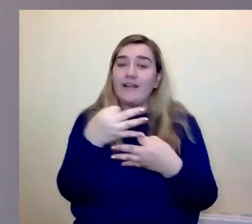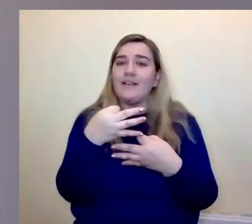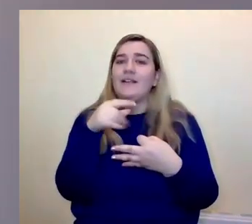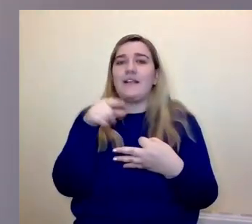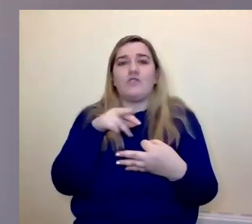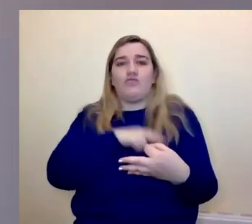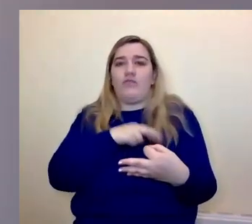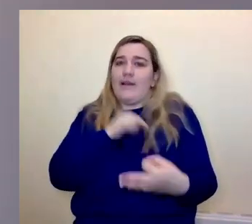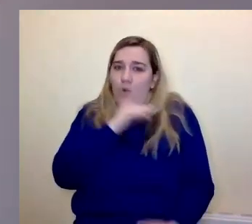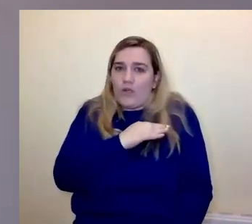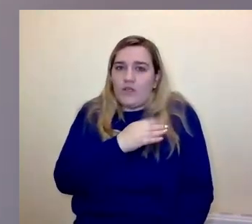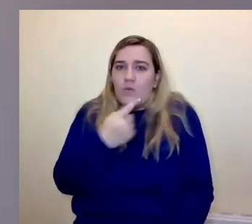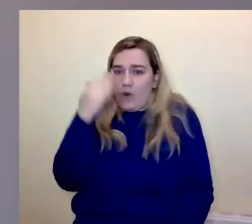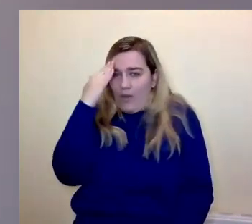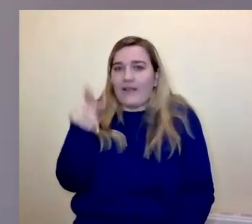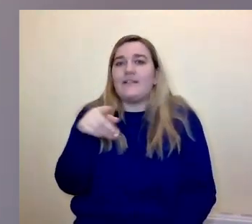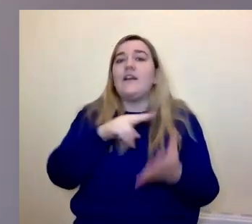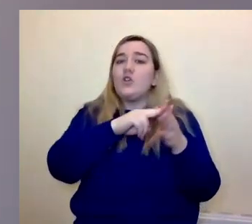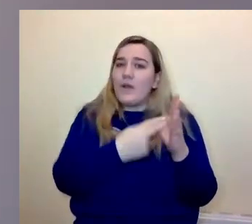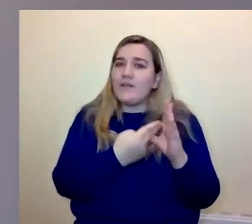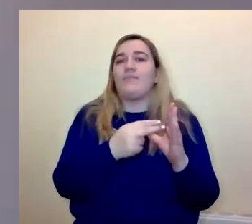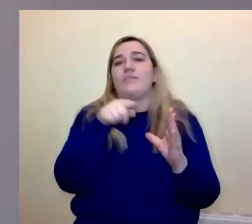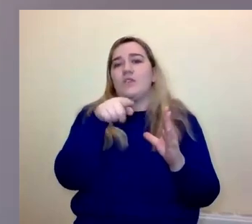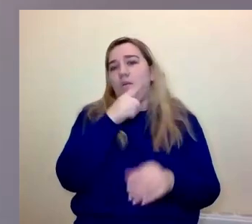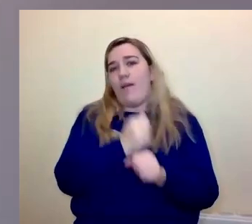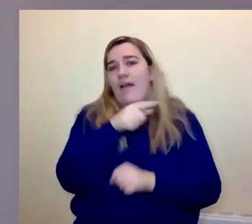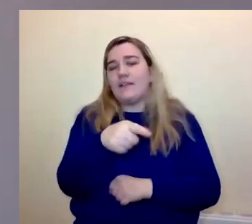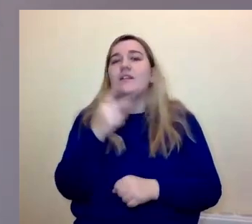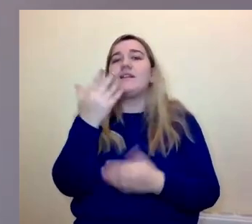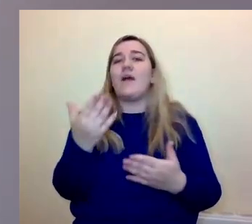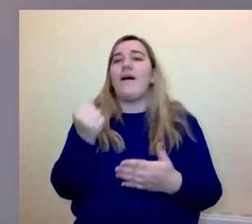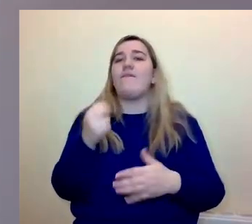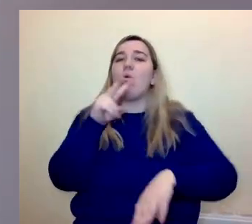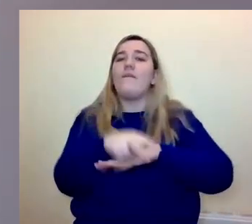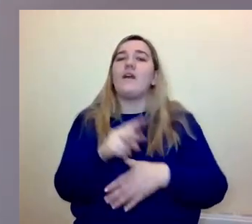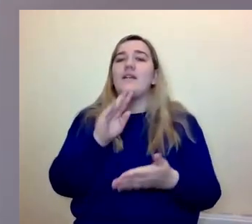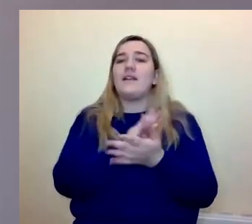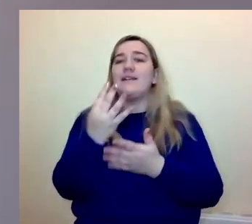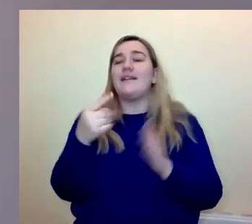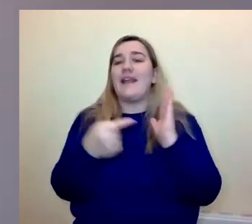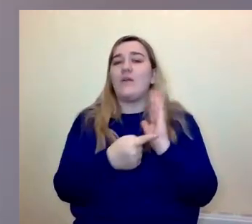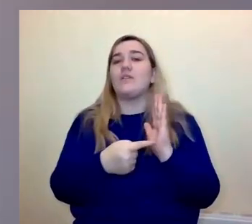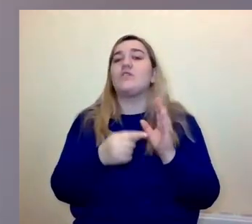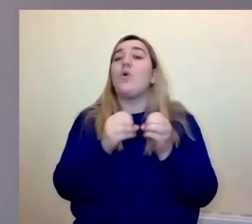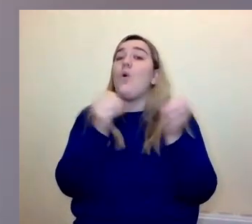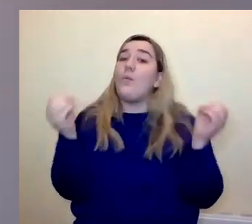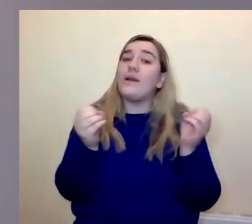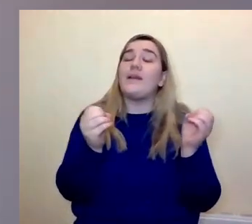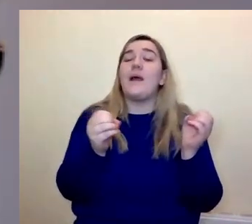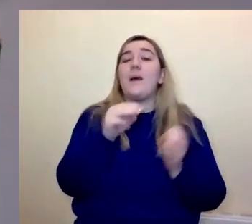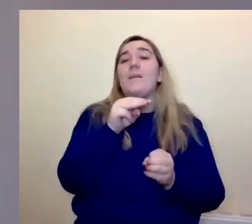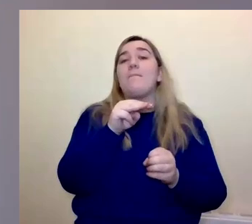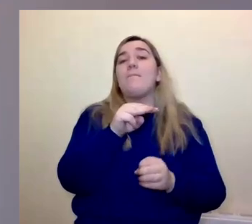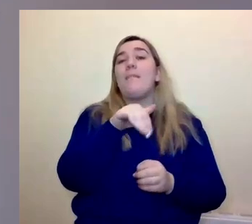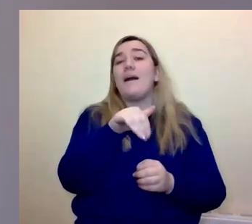is really important. Just to let you know that we have now over 19,000 opened MyDSS accounts, and